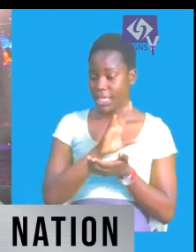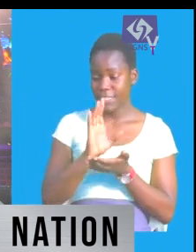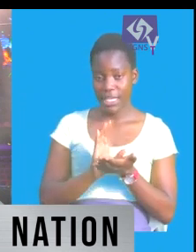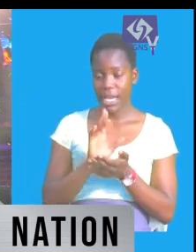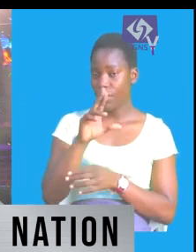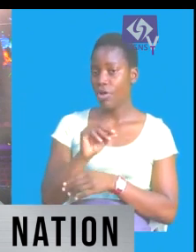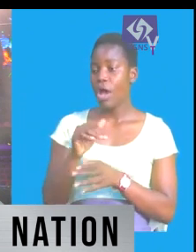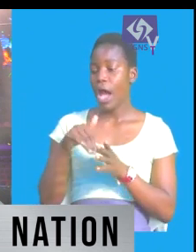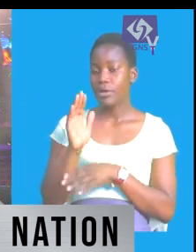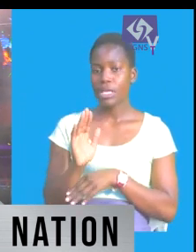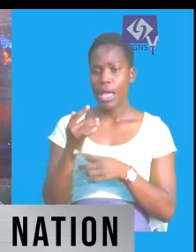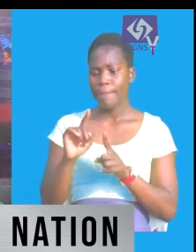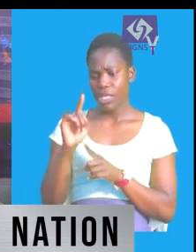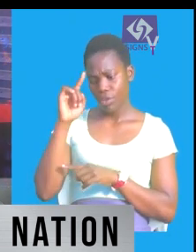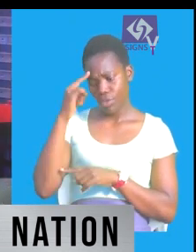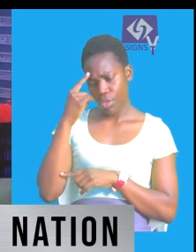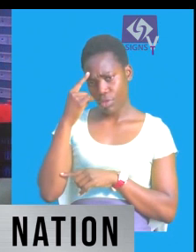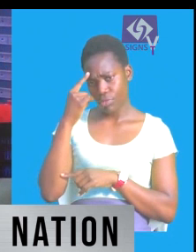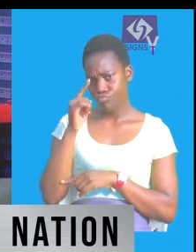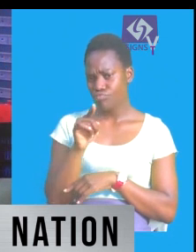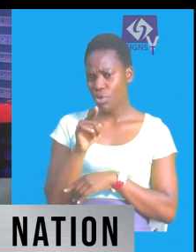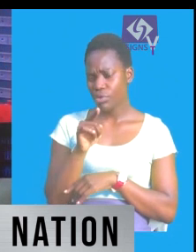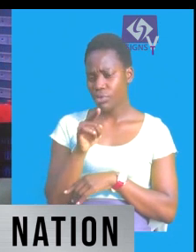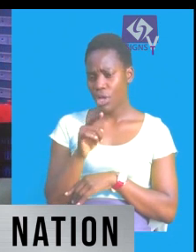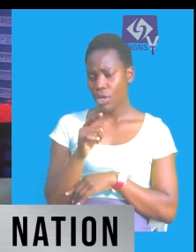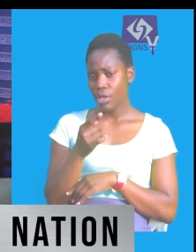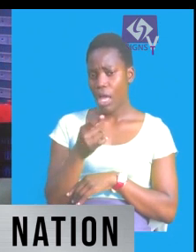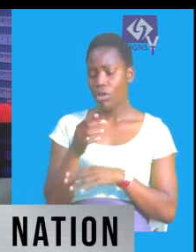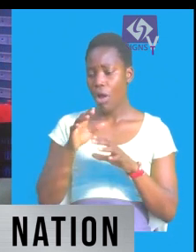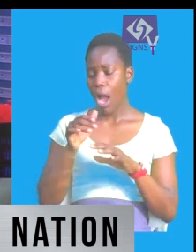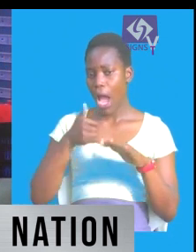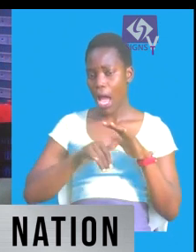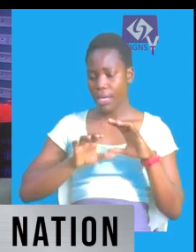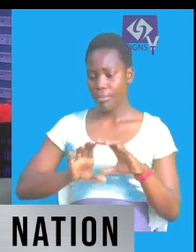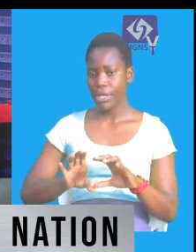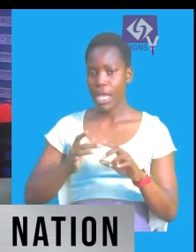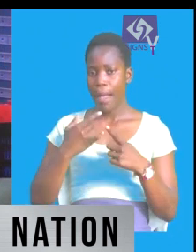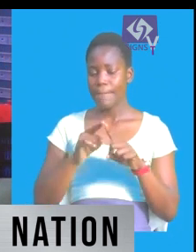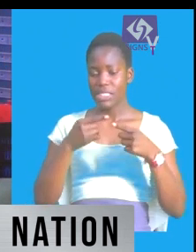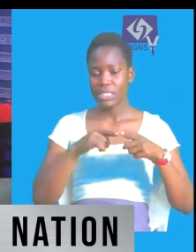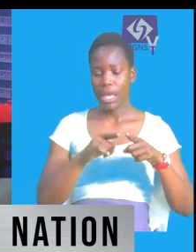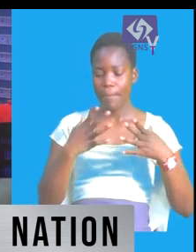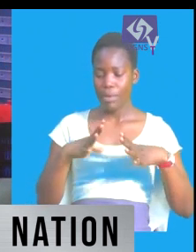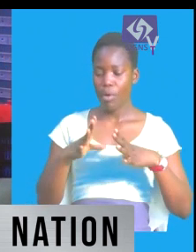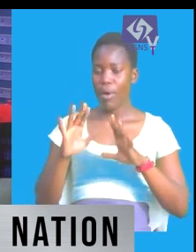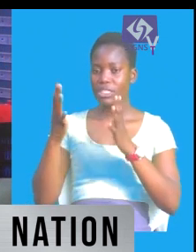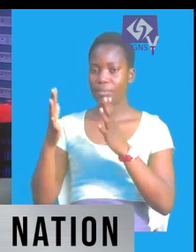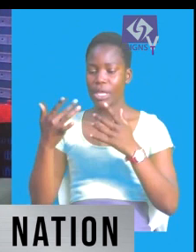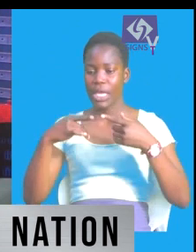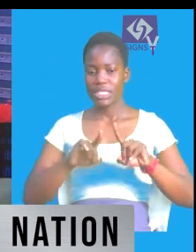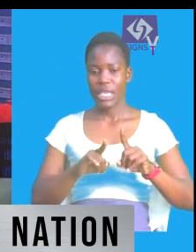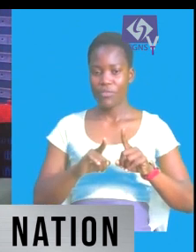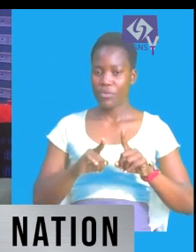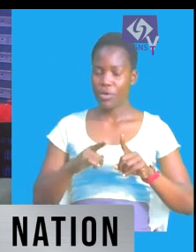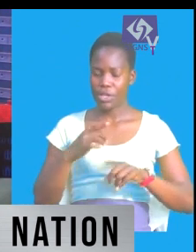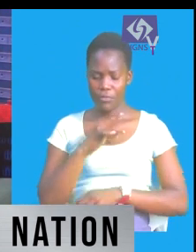But don't you think he was under so much pressure? At some point, people were celebrating and he was getting scared. You know, people were like,